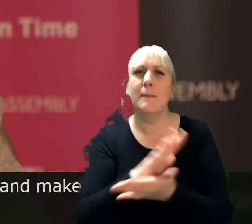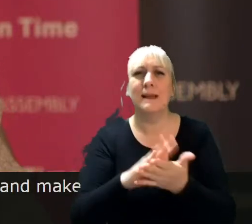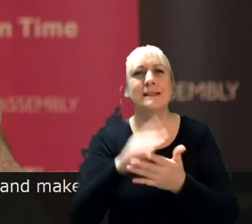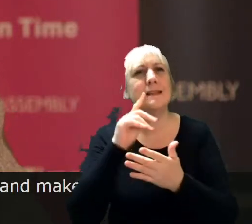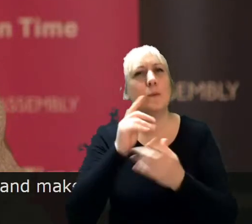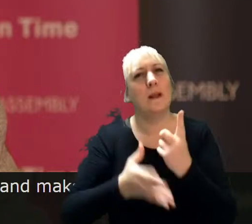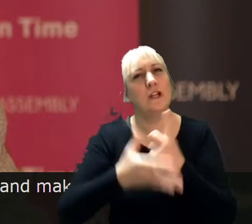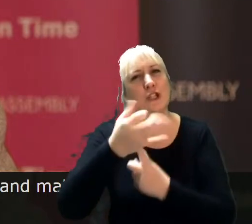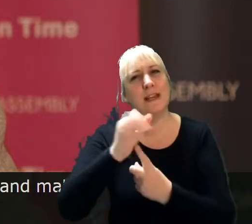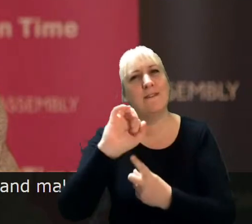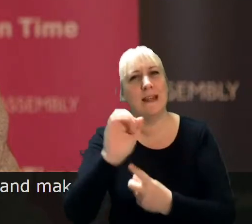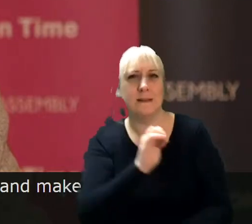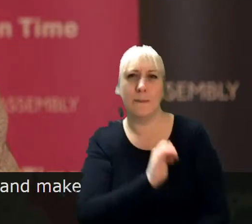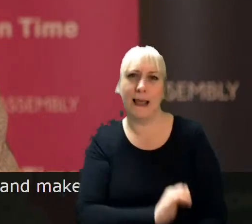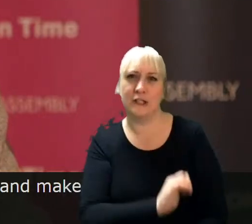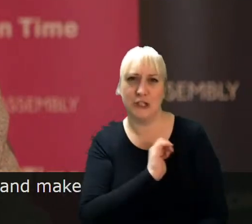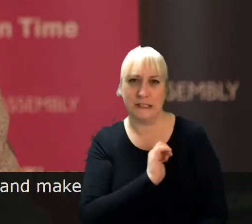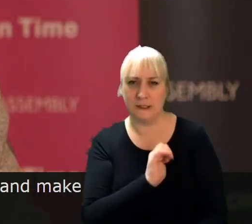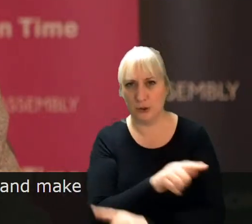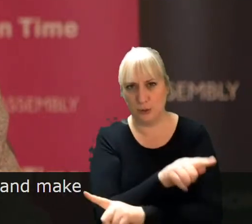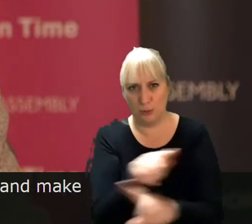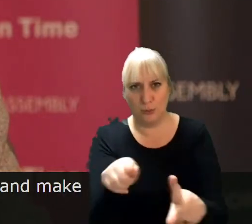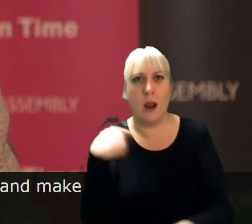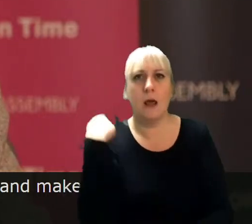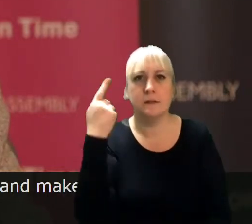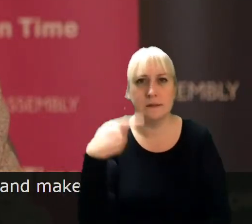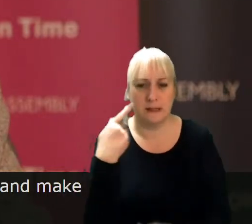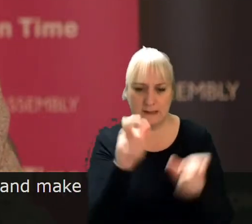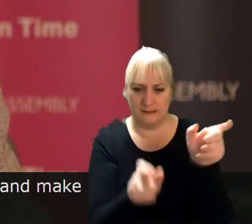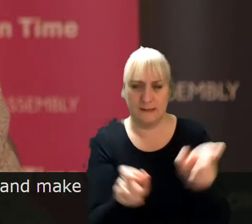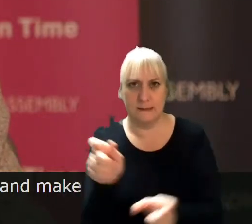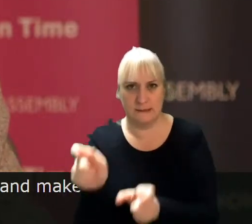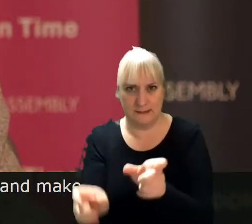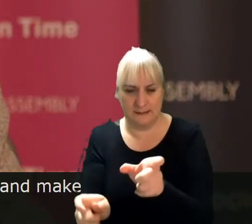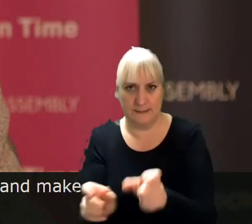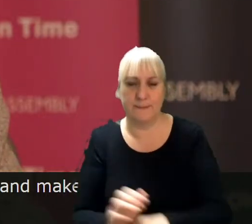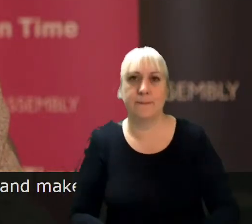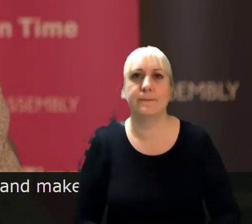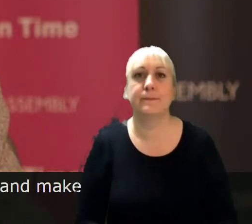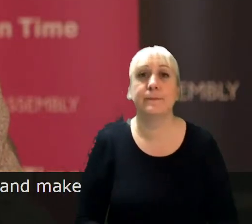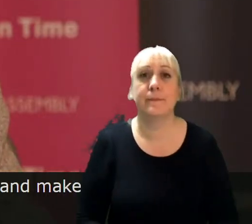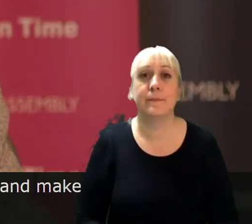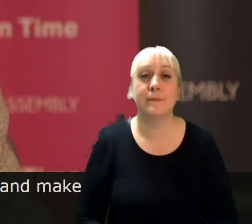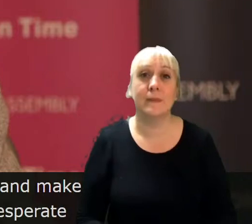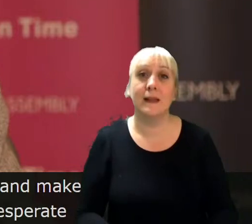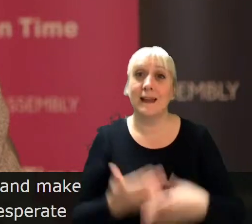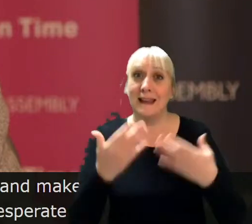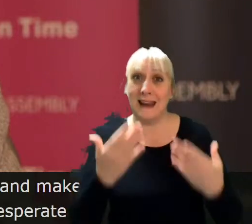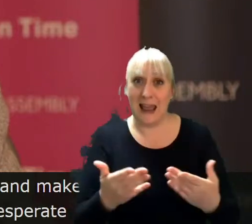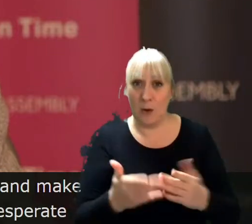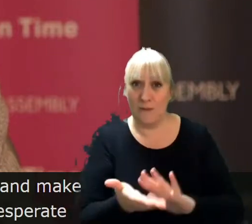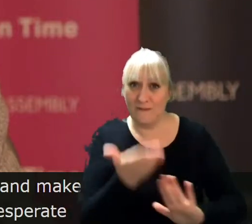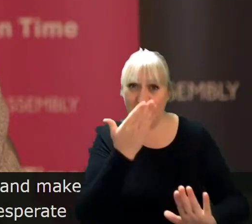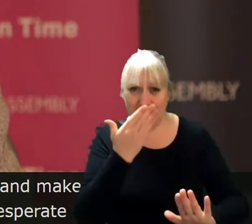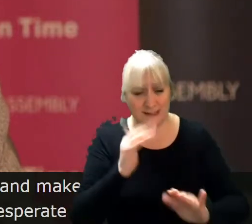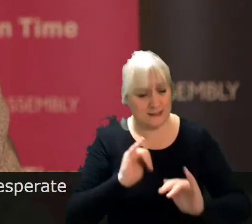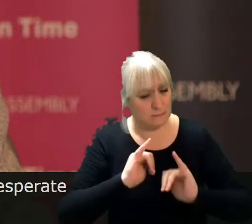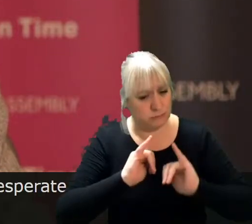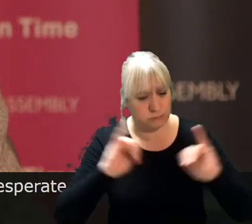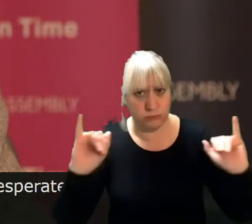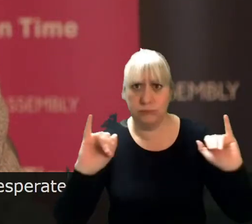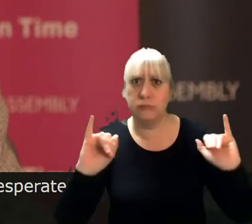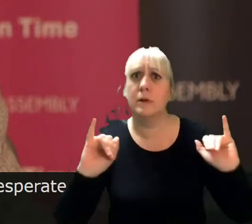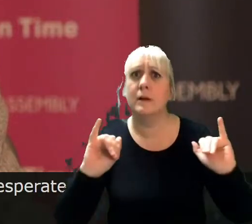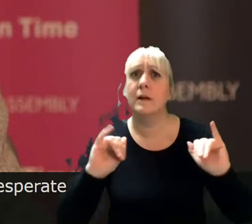As London deals with the desperate economic and social consequences of the pandemic, our role